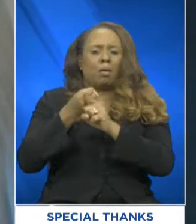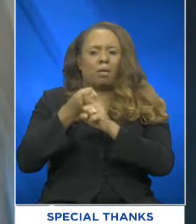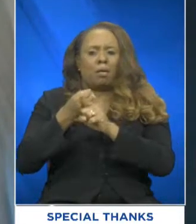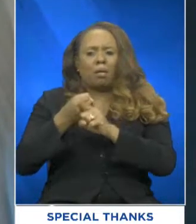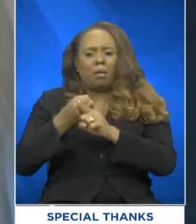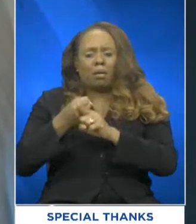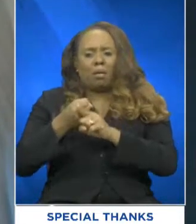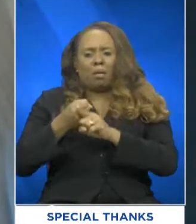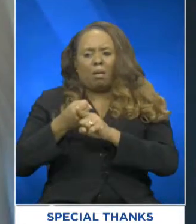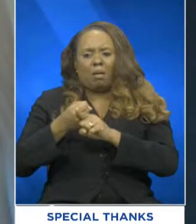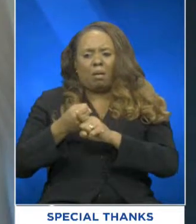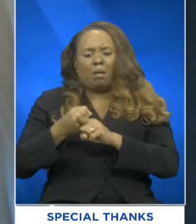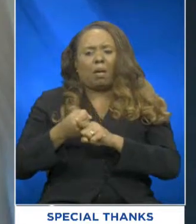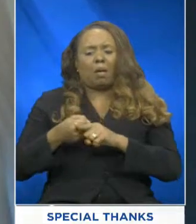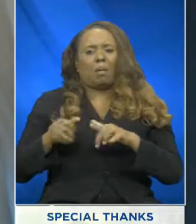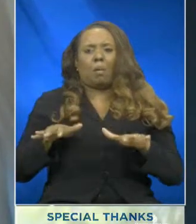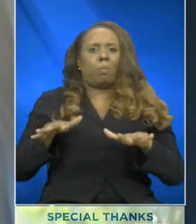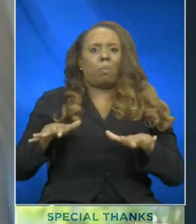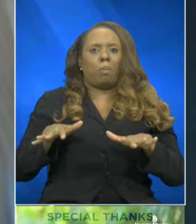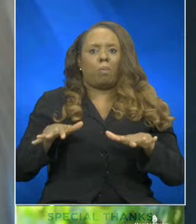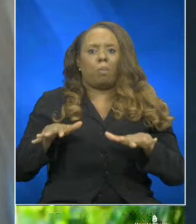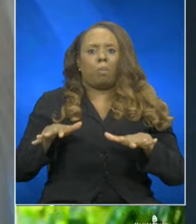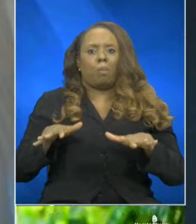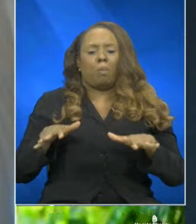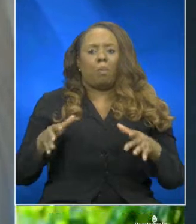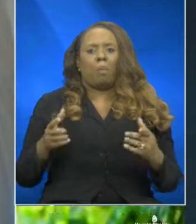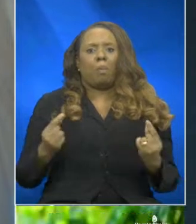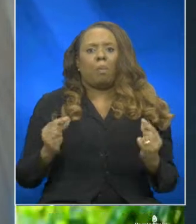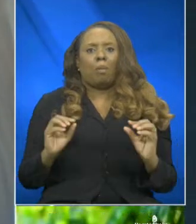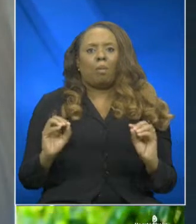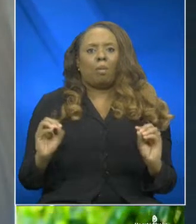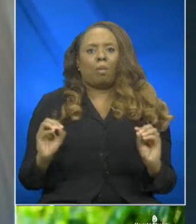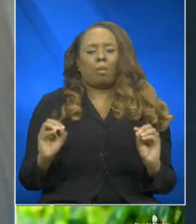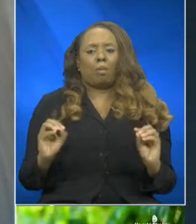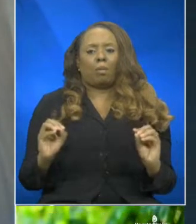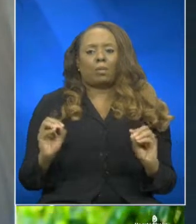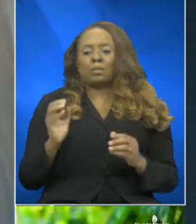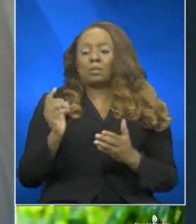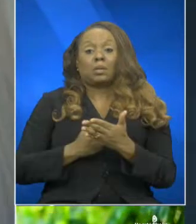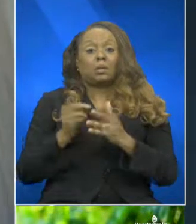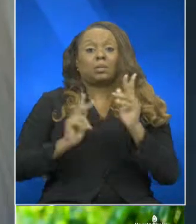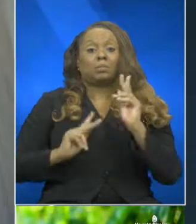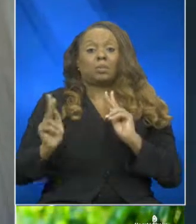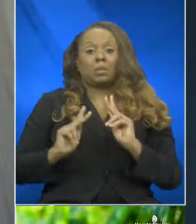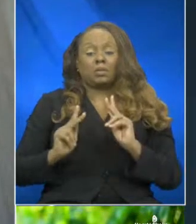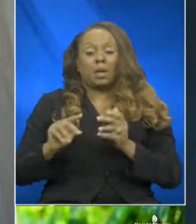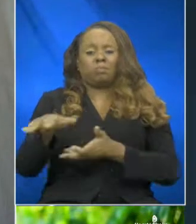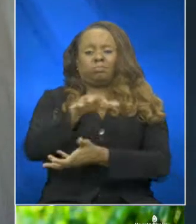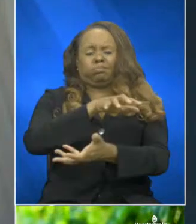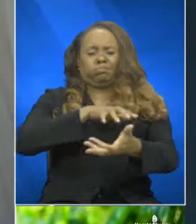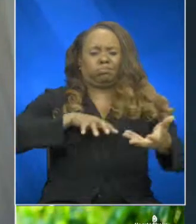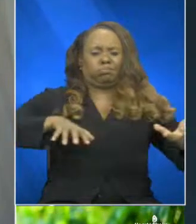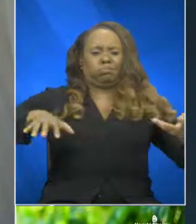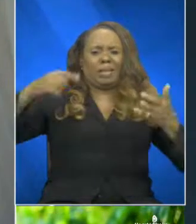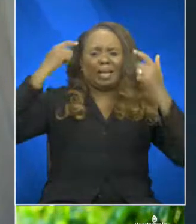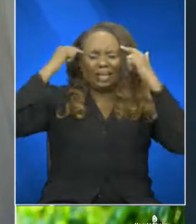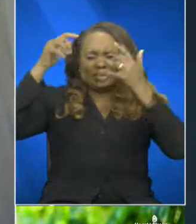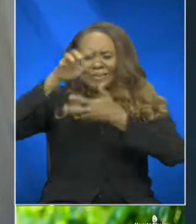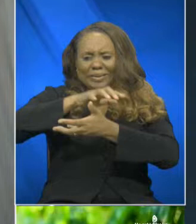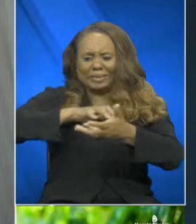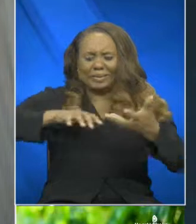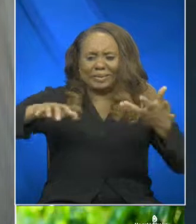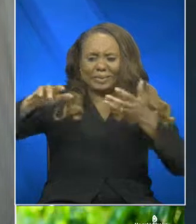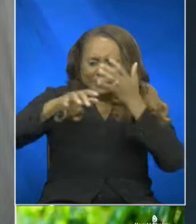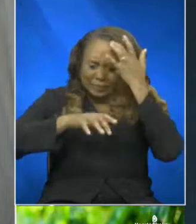size of the lesion, and these present as either a coma, sometimes confusion, or unfortunately